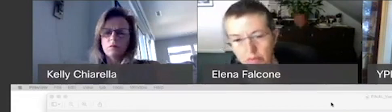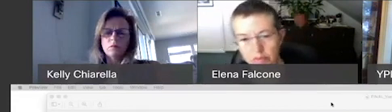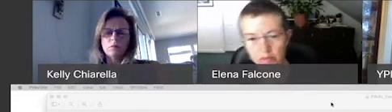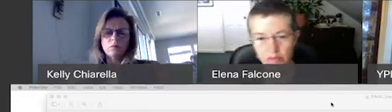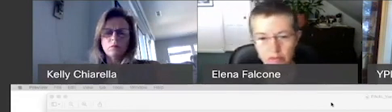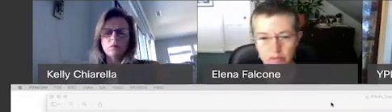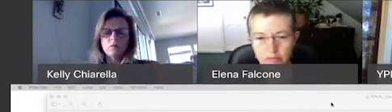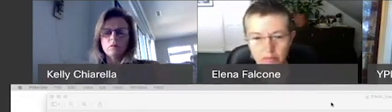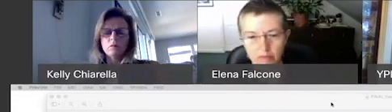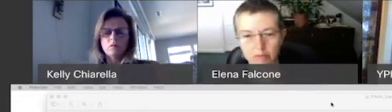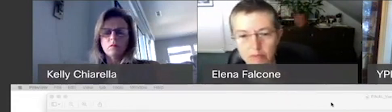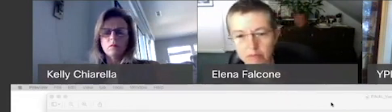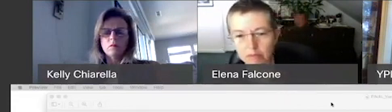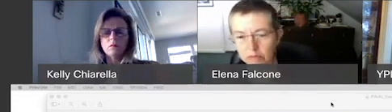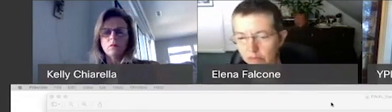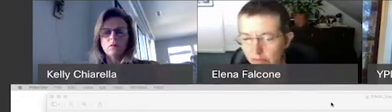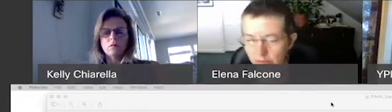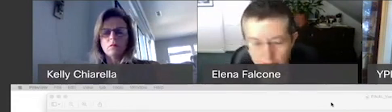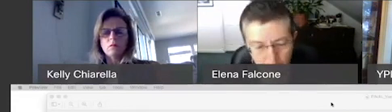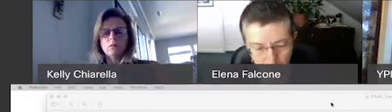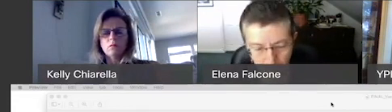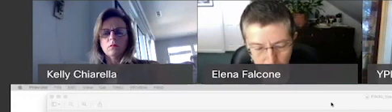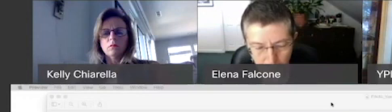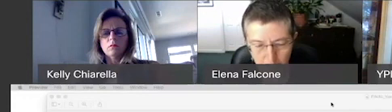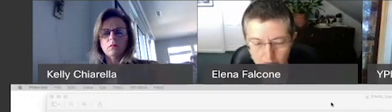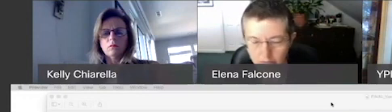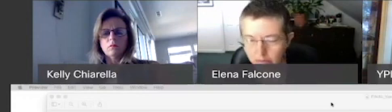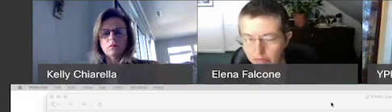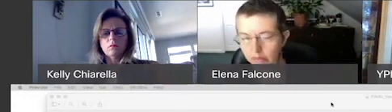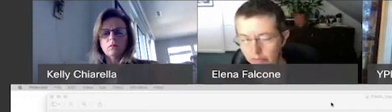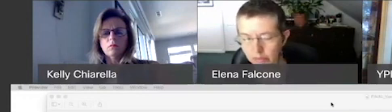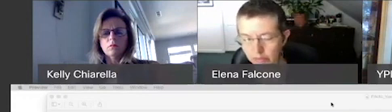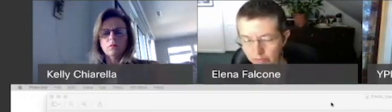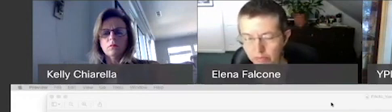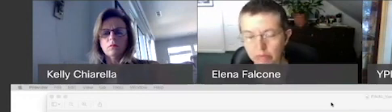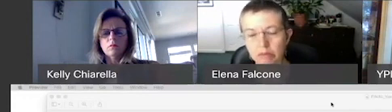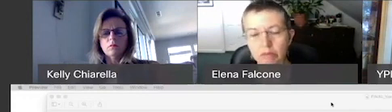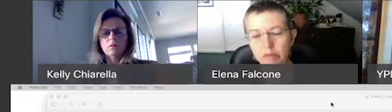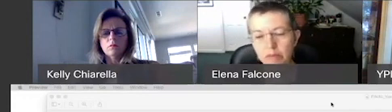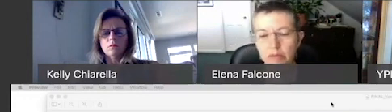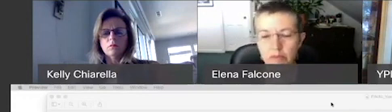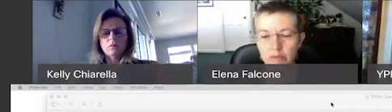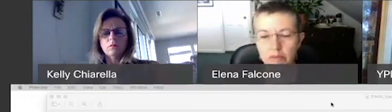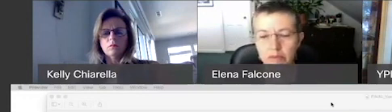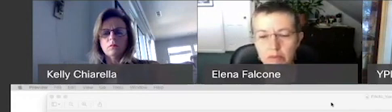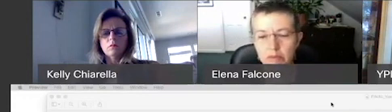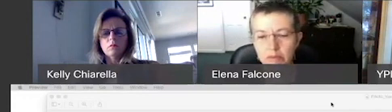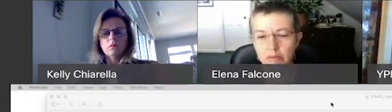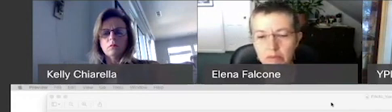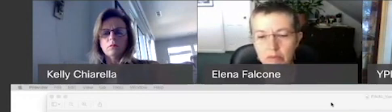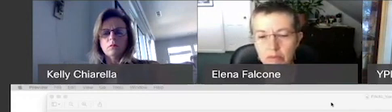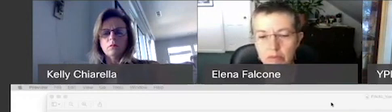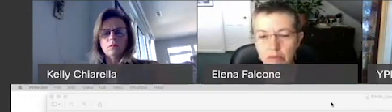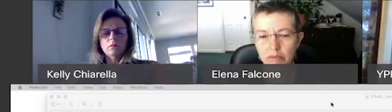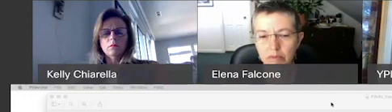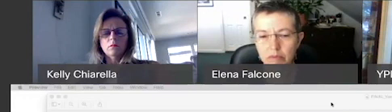would do under normal circumstances. You'd call your broker, you'd go online and research it. You wouldn't just get a phone call, probably, hopefully,